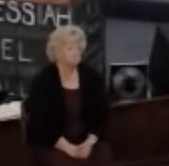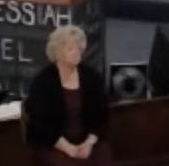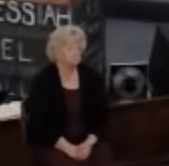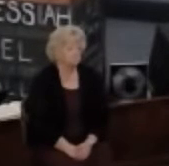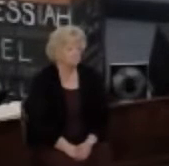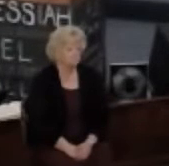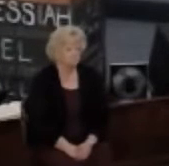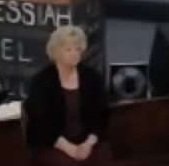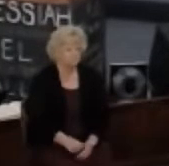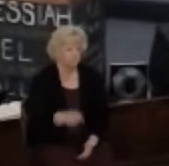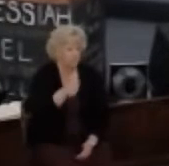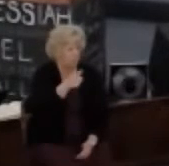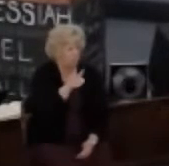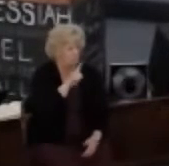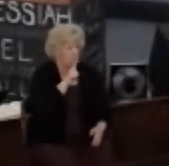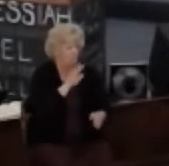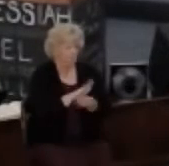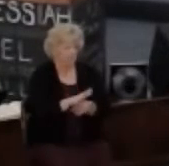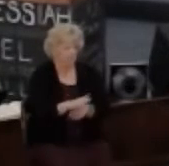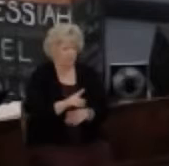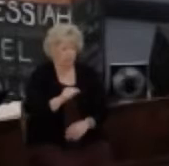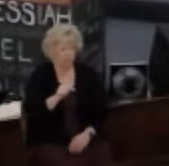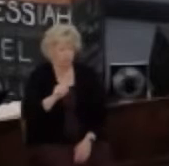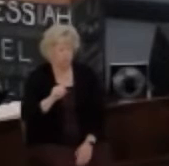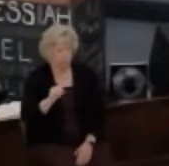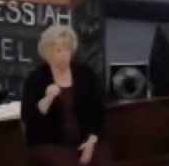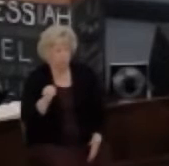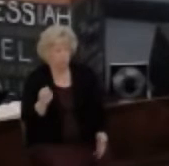What are you committed to?